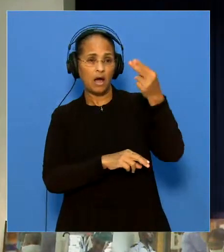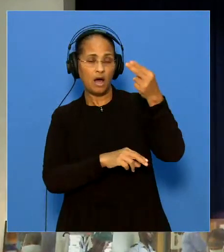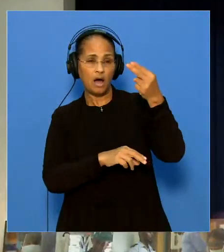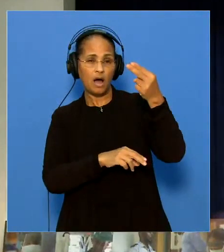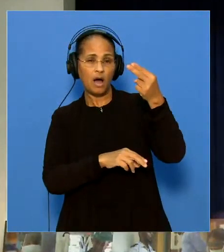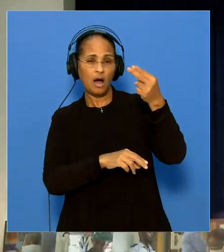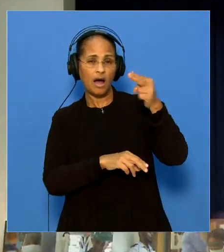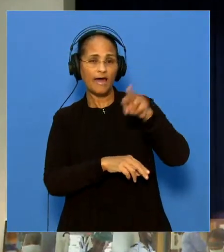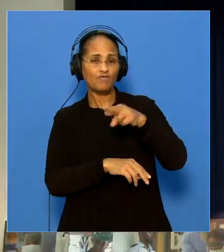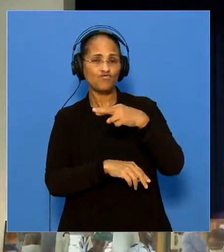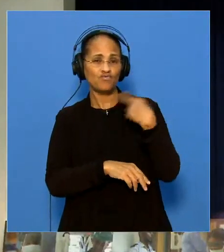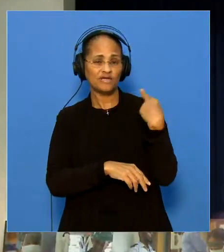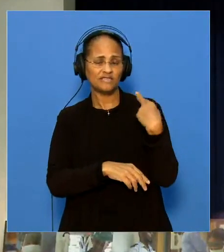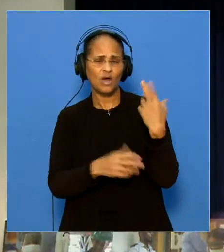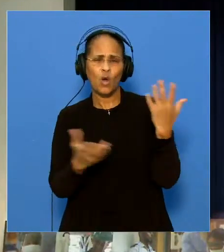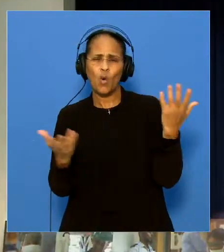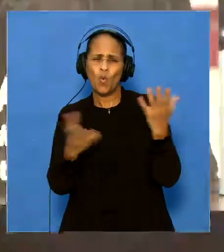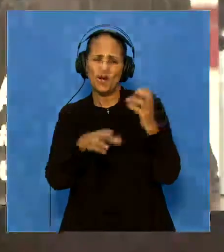going to have on Bermuda?